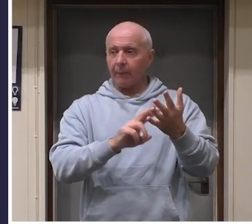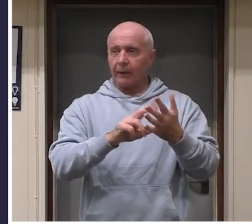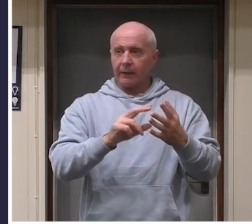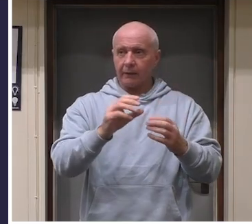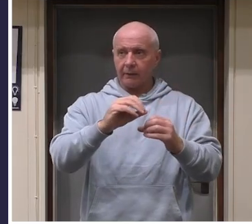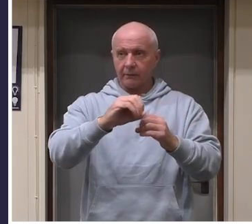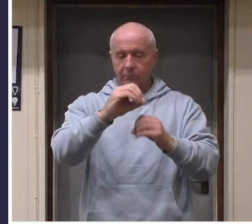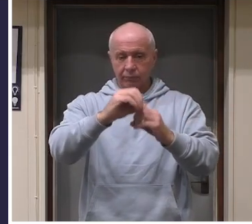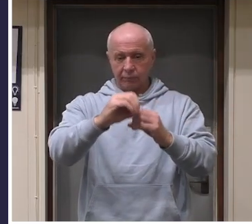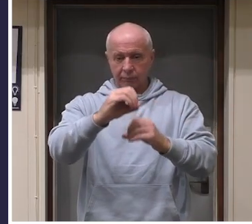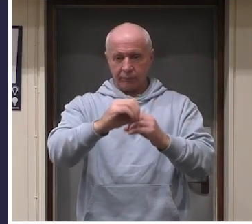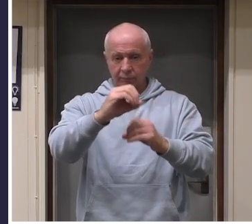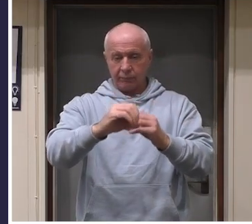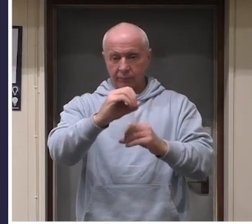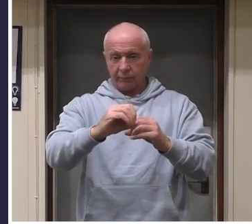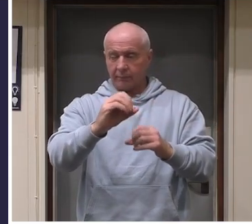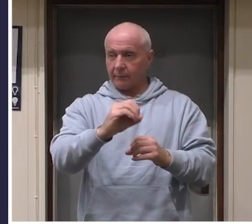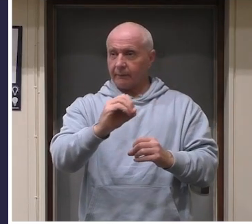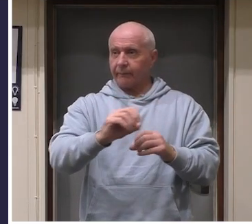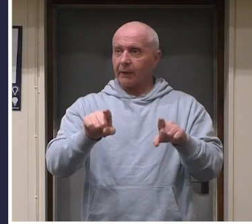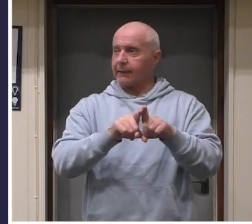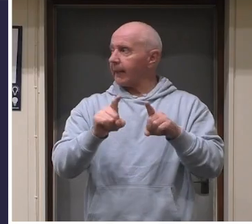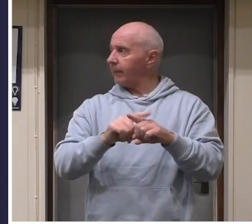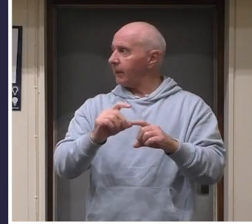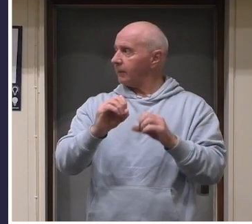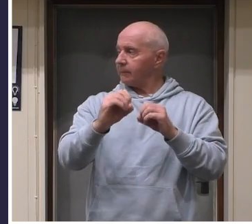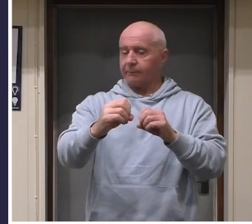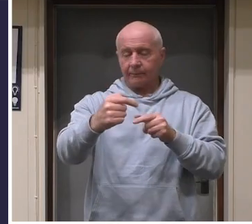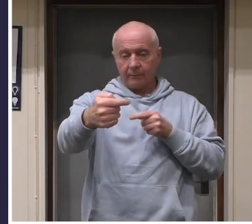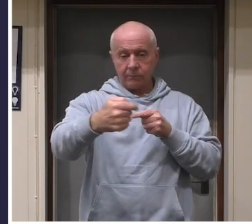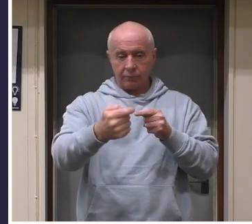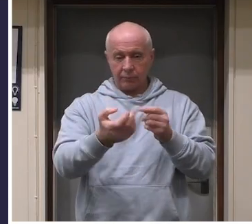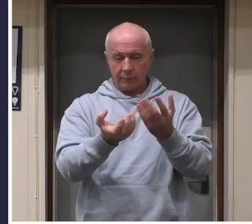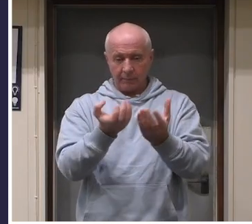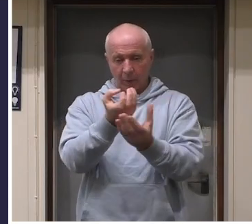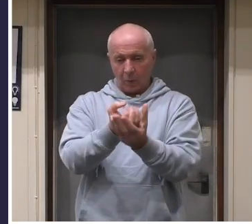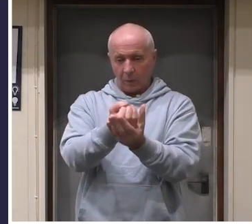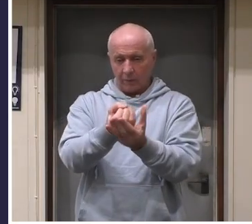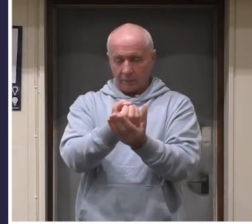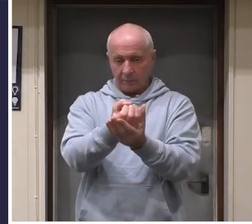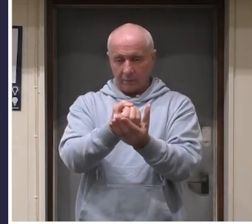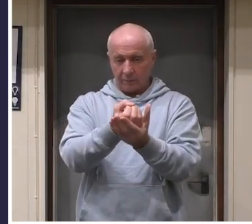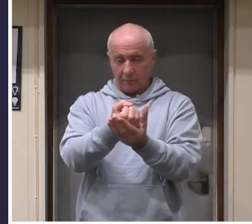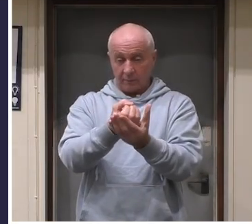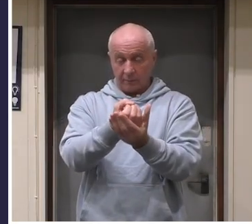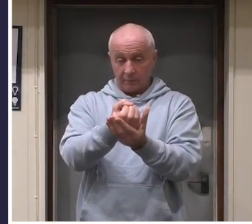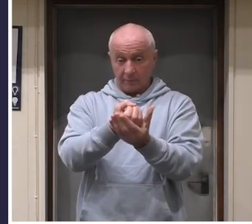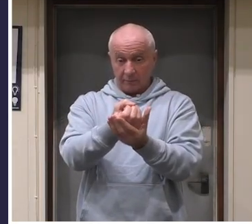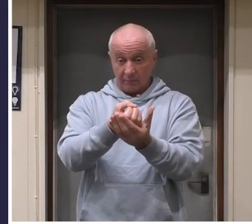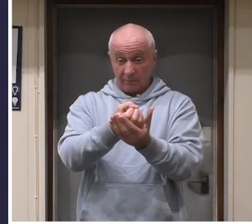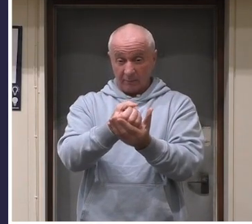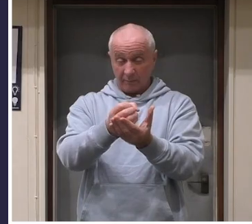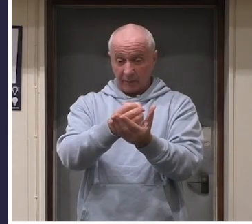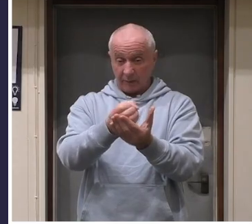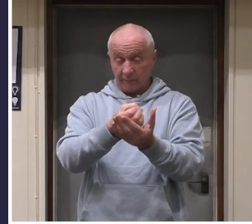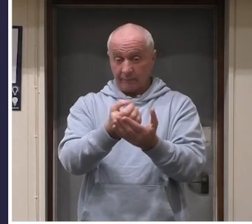oscillator, which means that the particle, you can think of it as a bowl that holds, the laser acts as a bowl in which the nanoparticle sits.